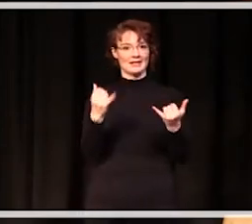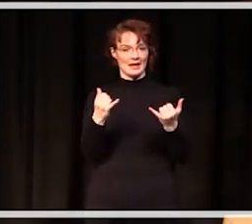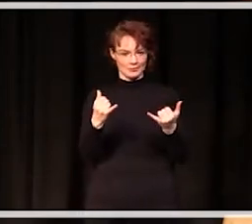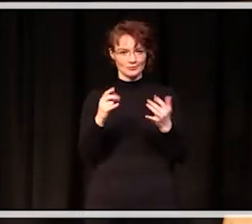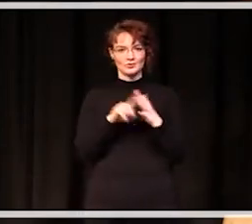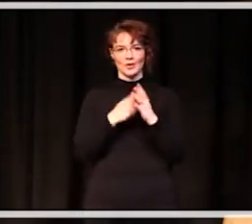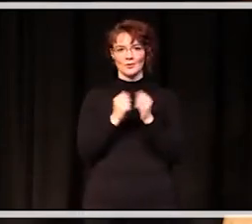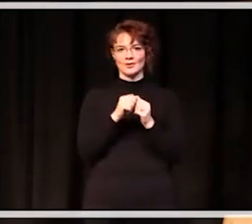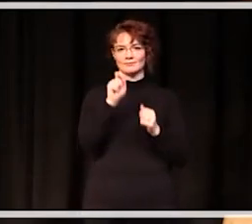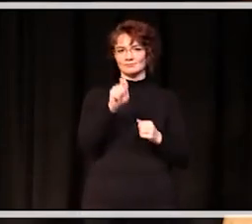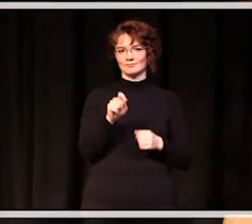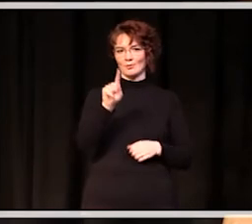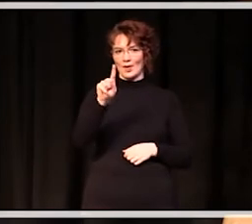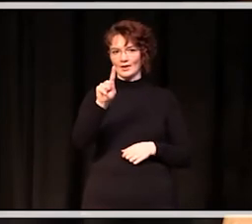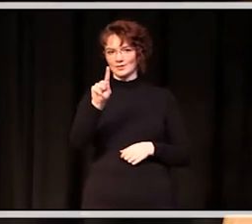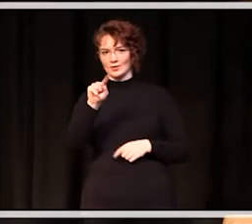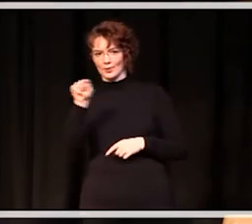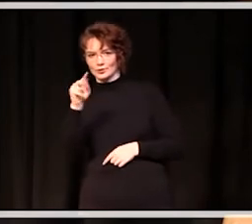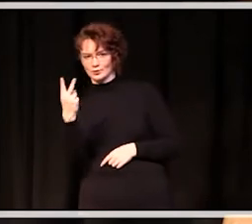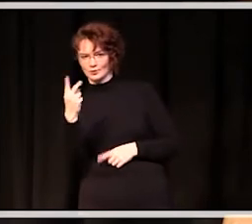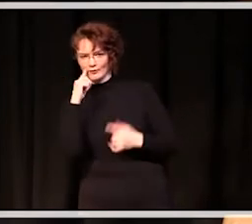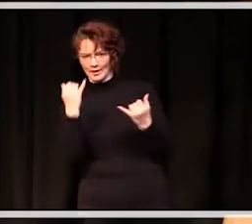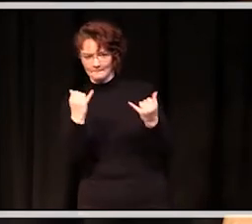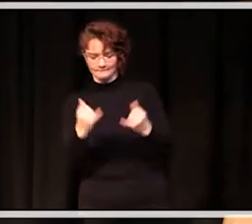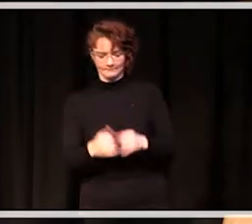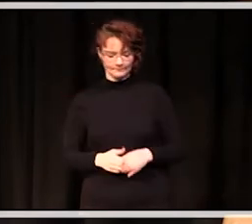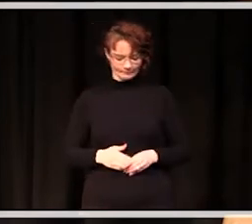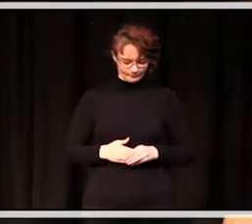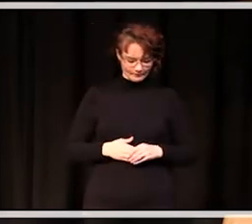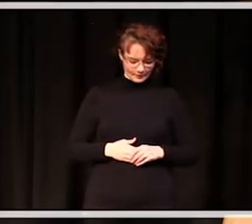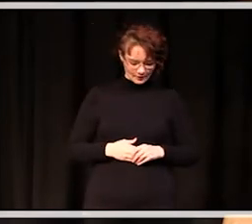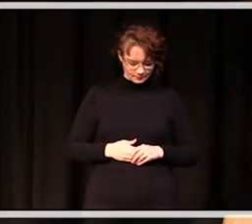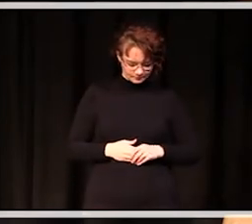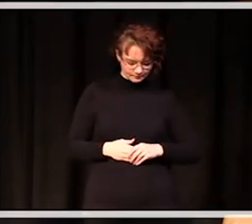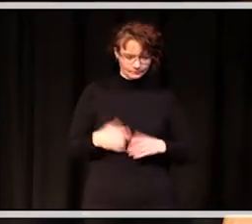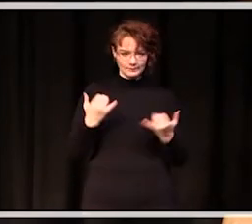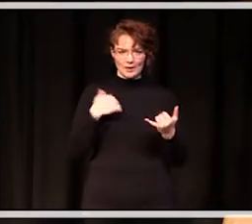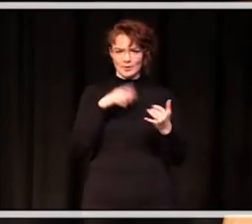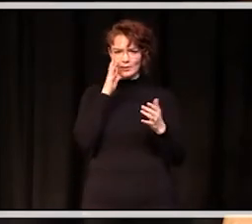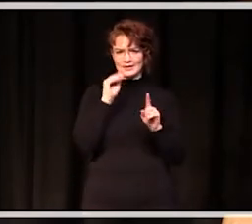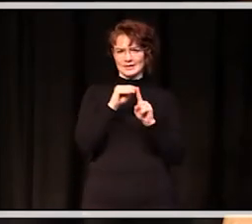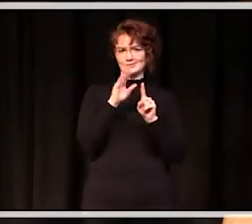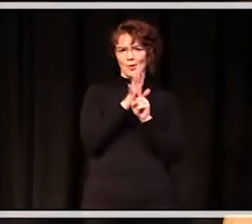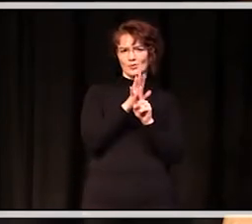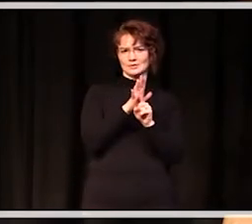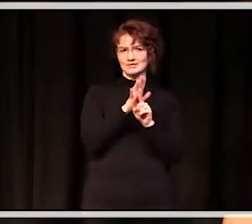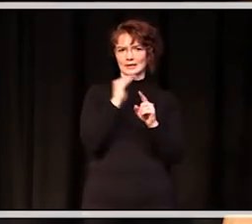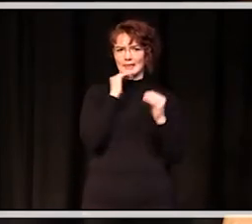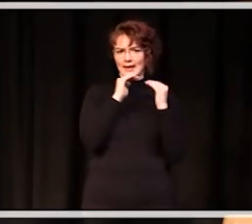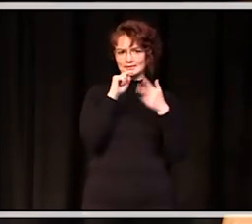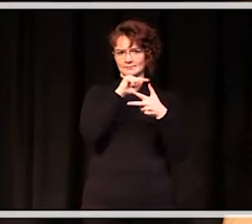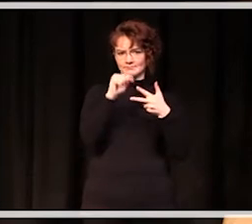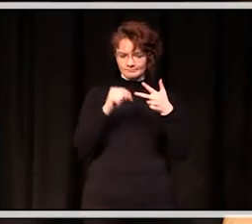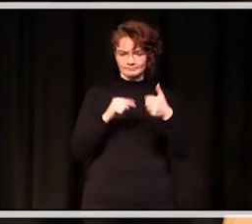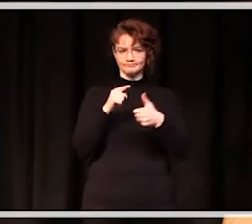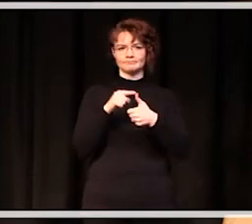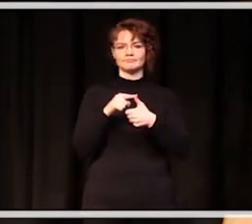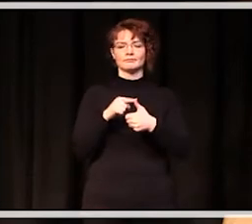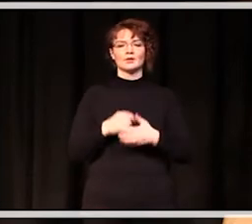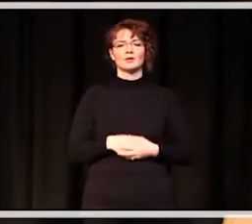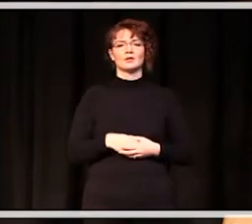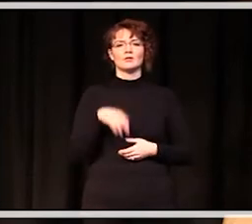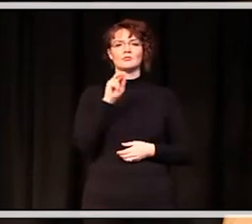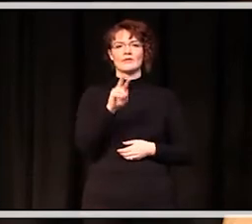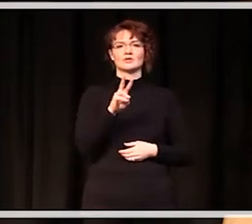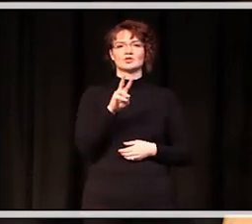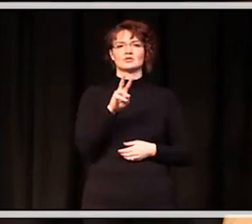jump in right away and just read the first two verses for us as we expose these three lies. Revelation